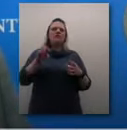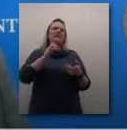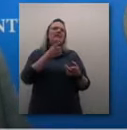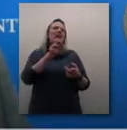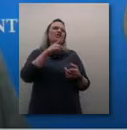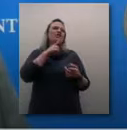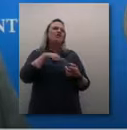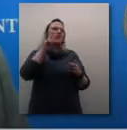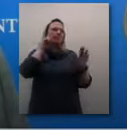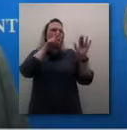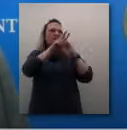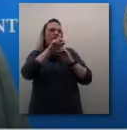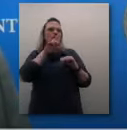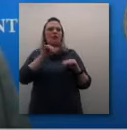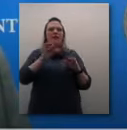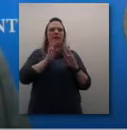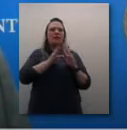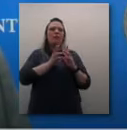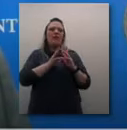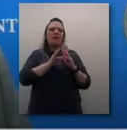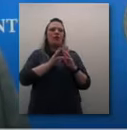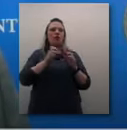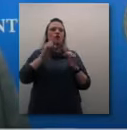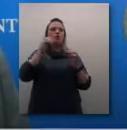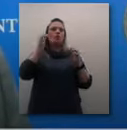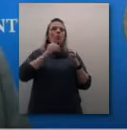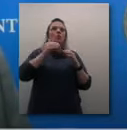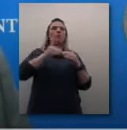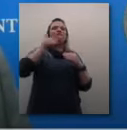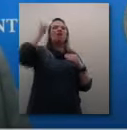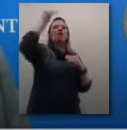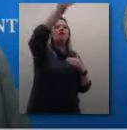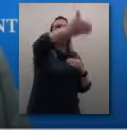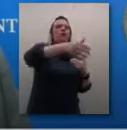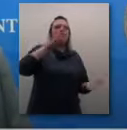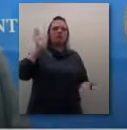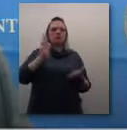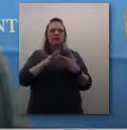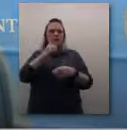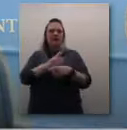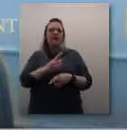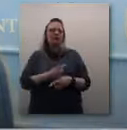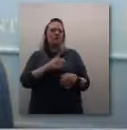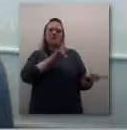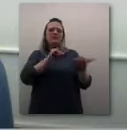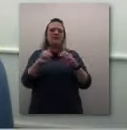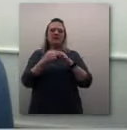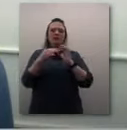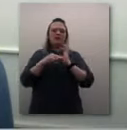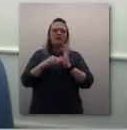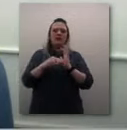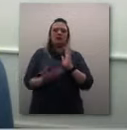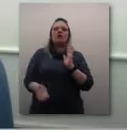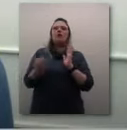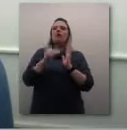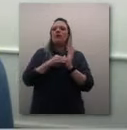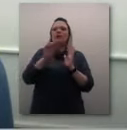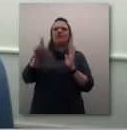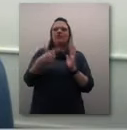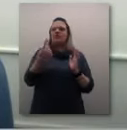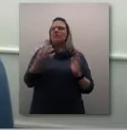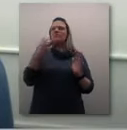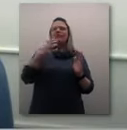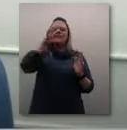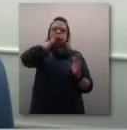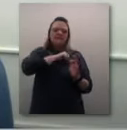So the farther out you're trying to predict the weather, the less accurate you're going to be, and it's true with these models too. So again, these are just estimations.